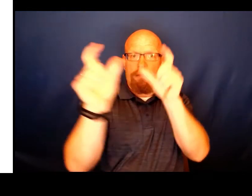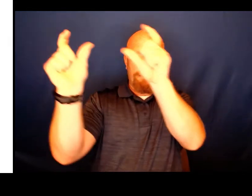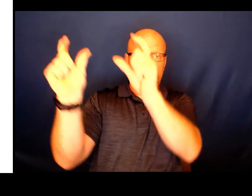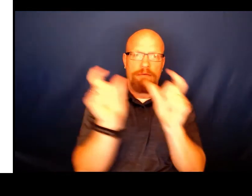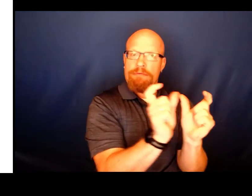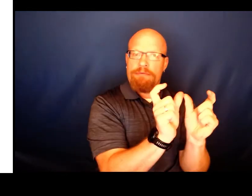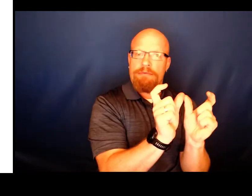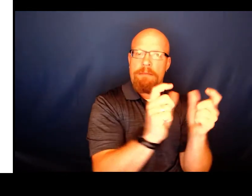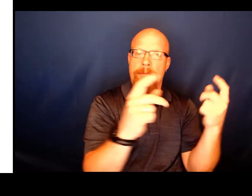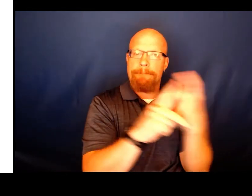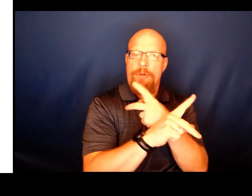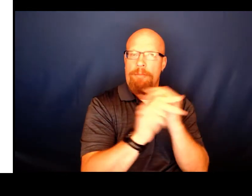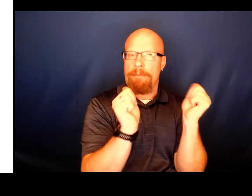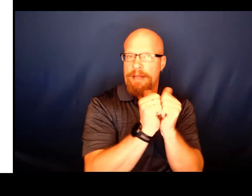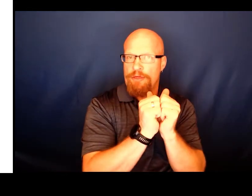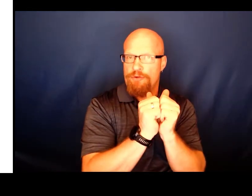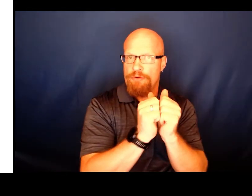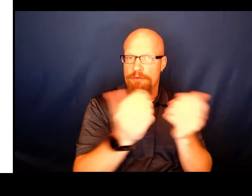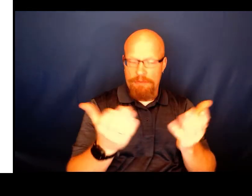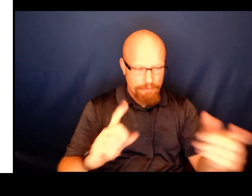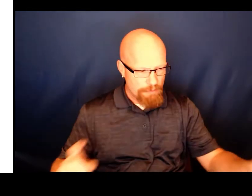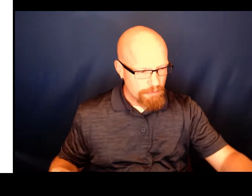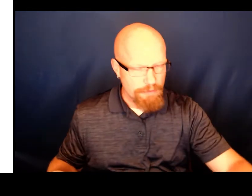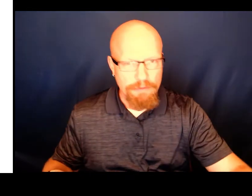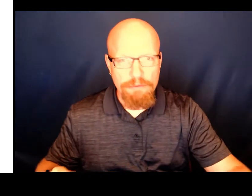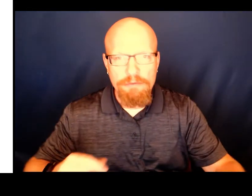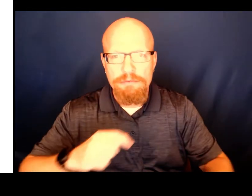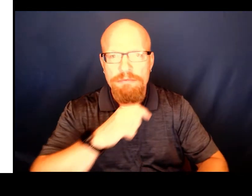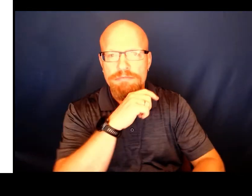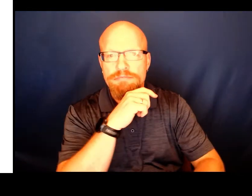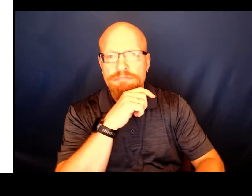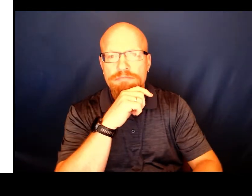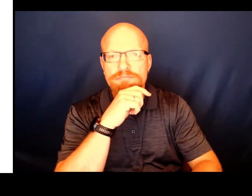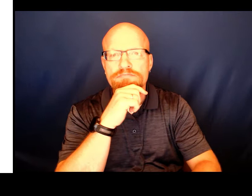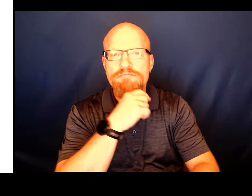and move them together and multiply them together separately.